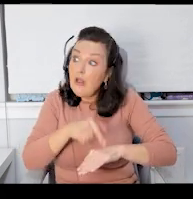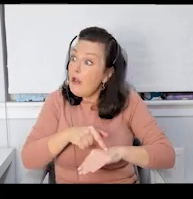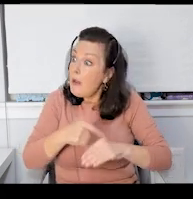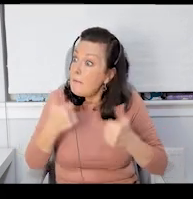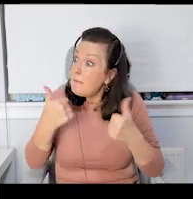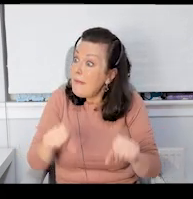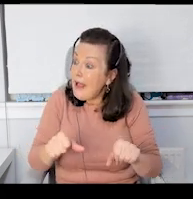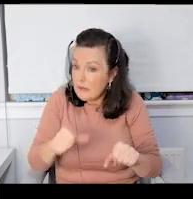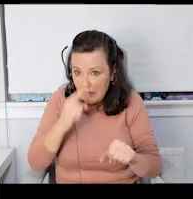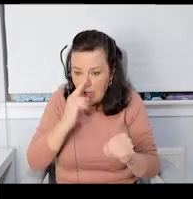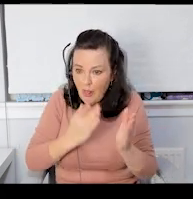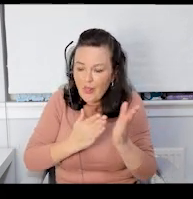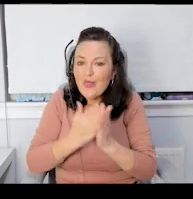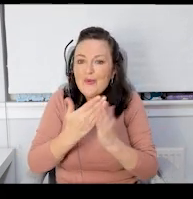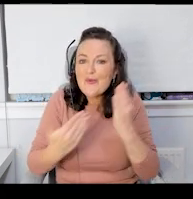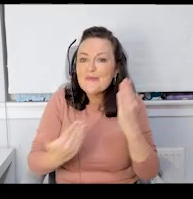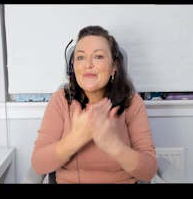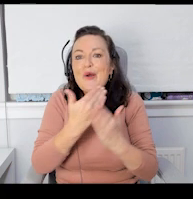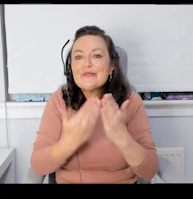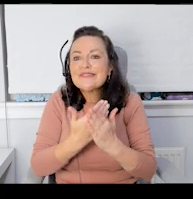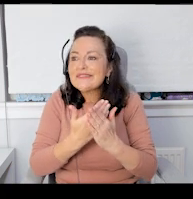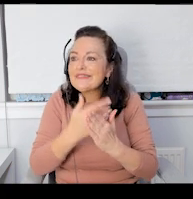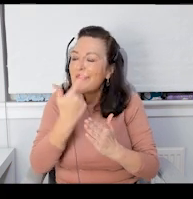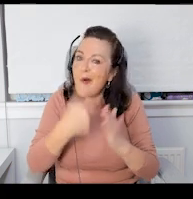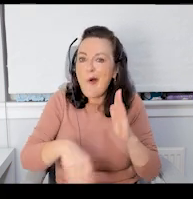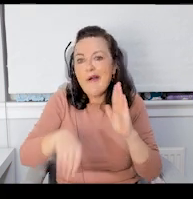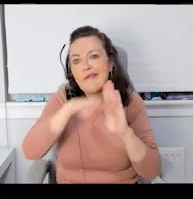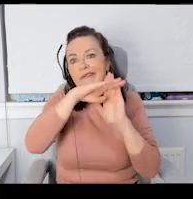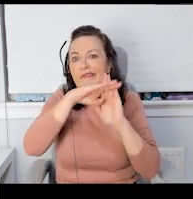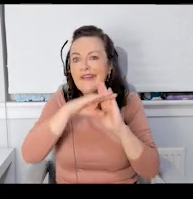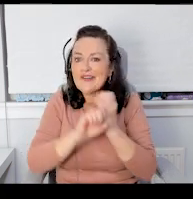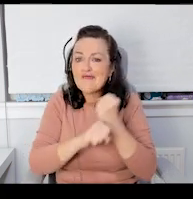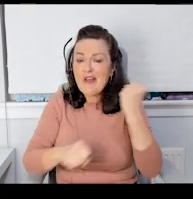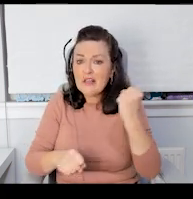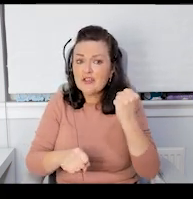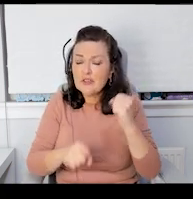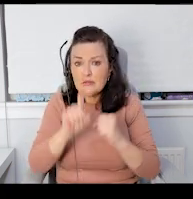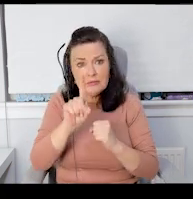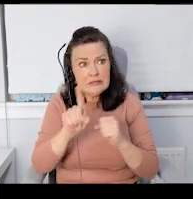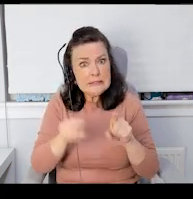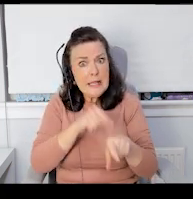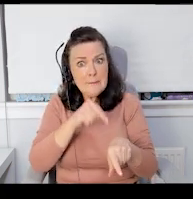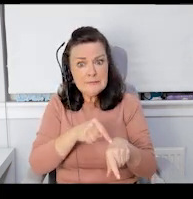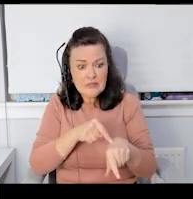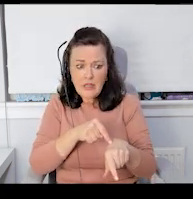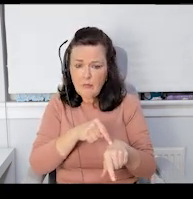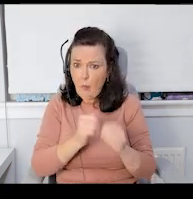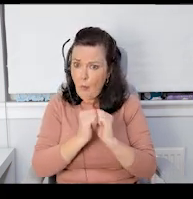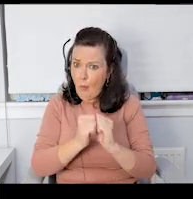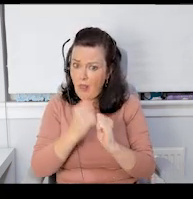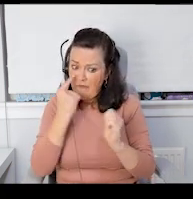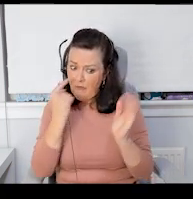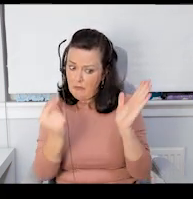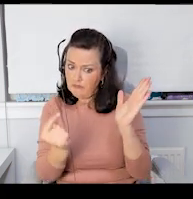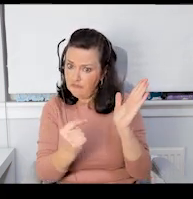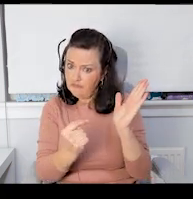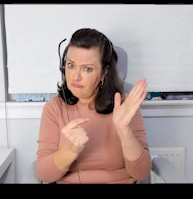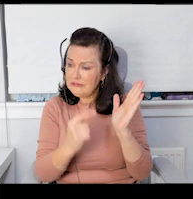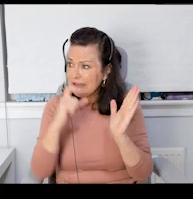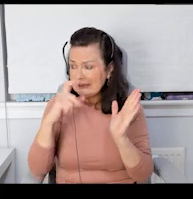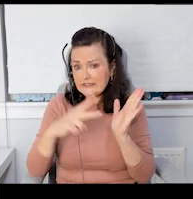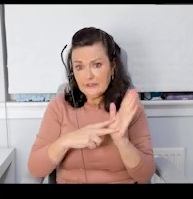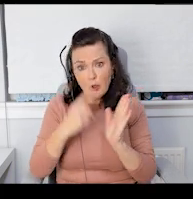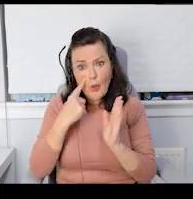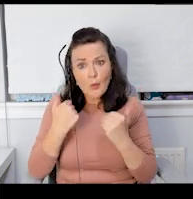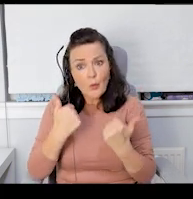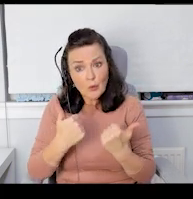apprenticeship qualification can also enhance a young person's CV and job application. And as I mentioned previously, it's recognised by all colleges